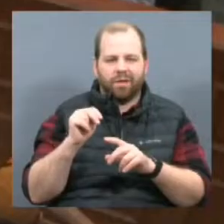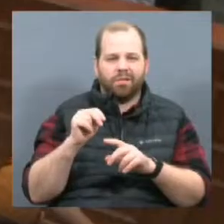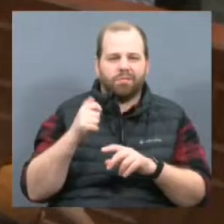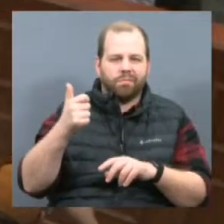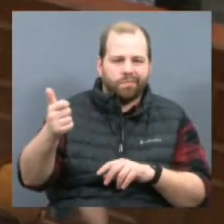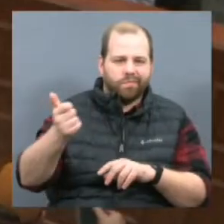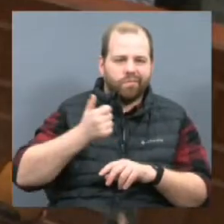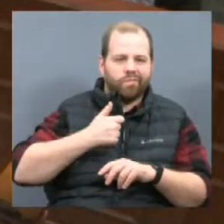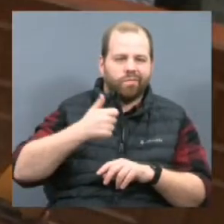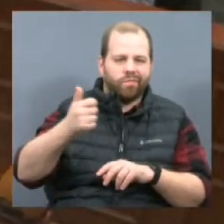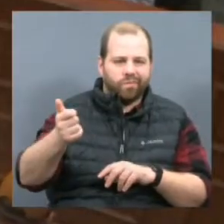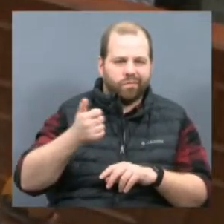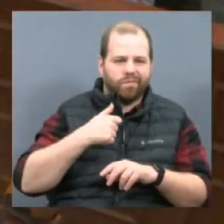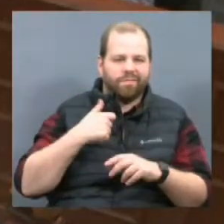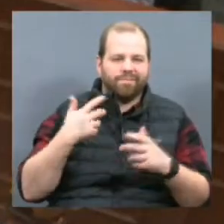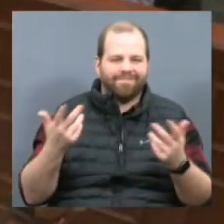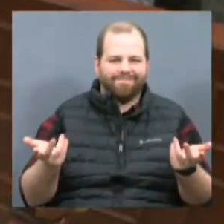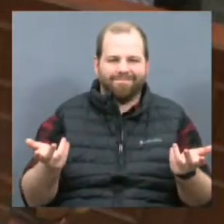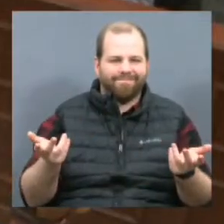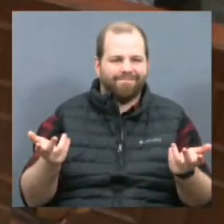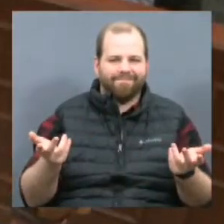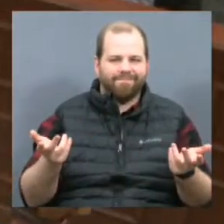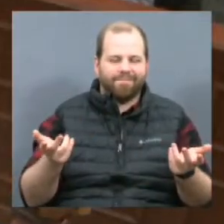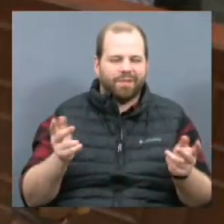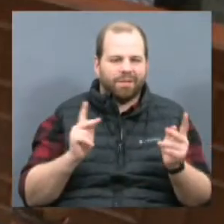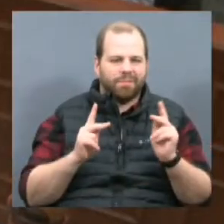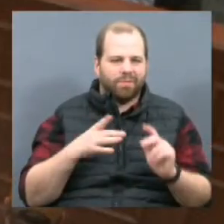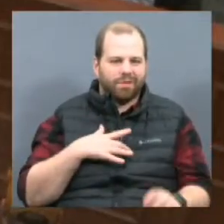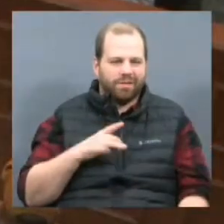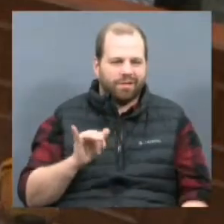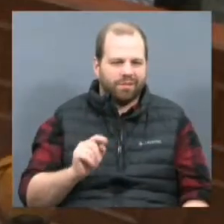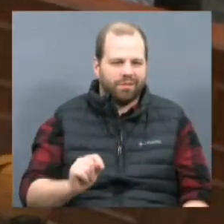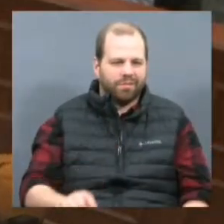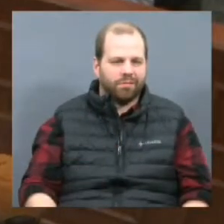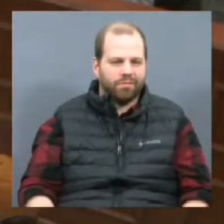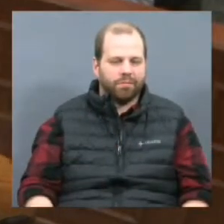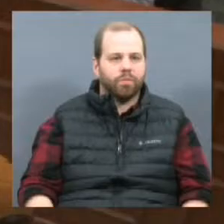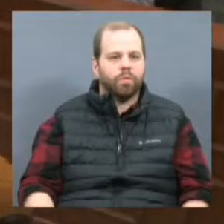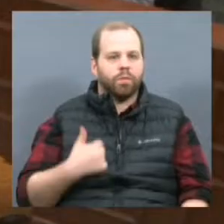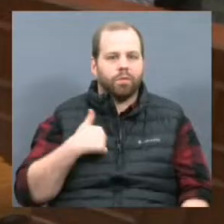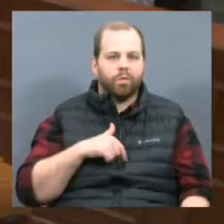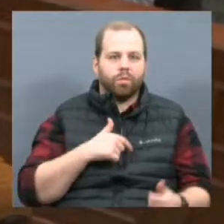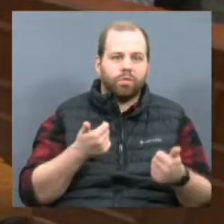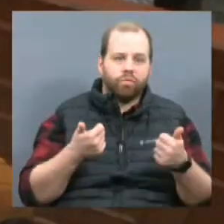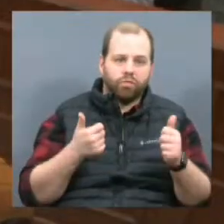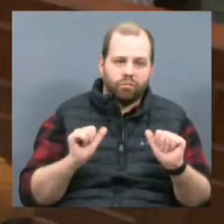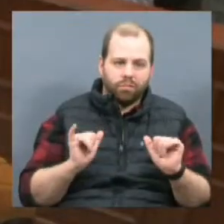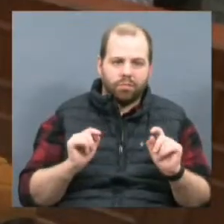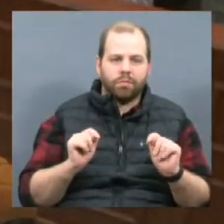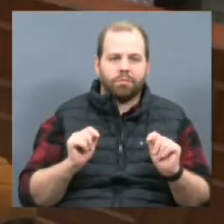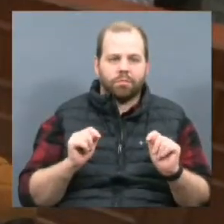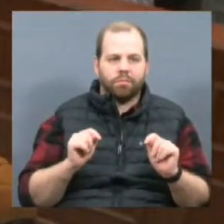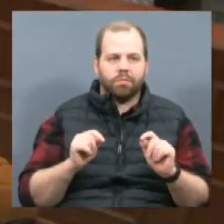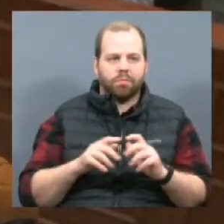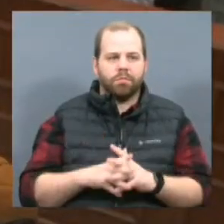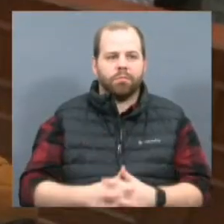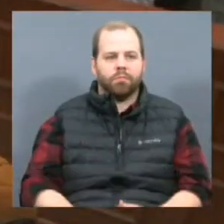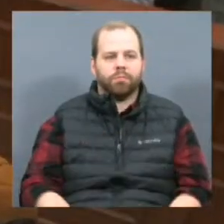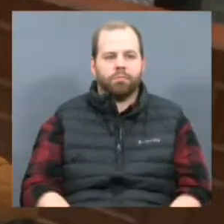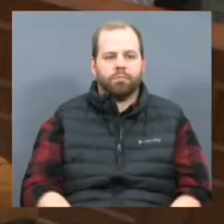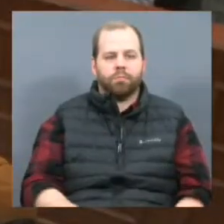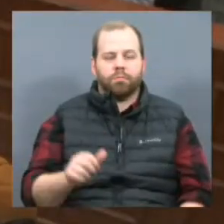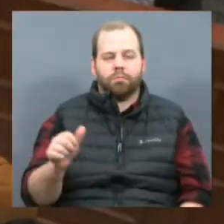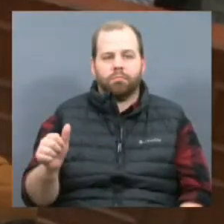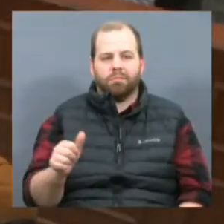people over, and it was not very well received. So we did attempt that. Okay. Any